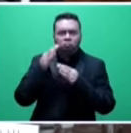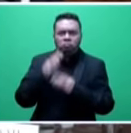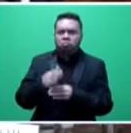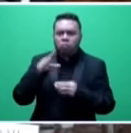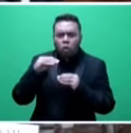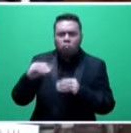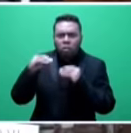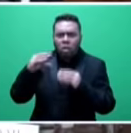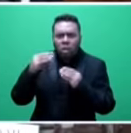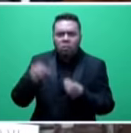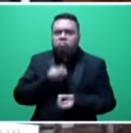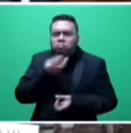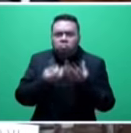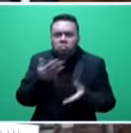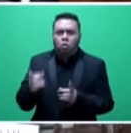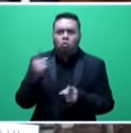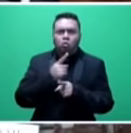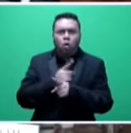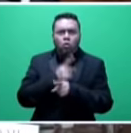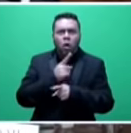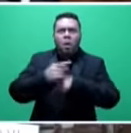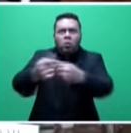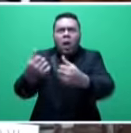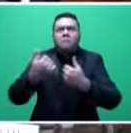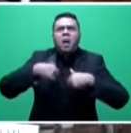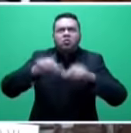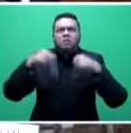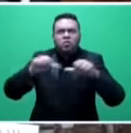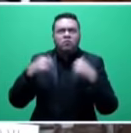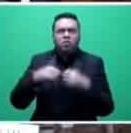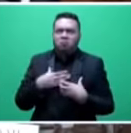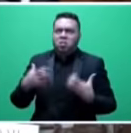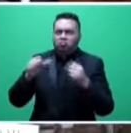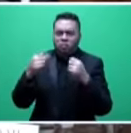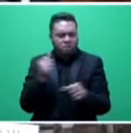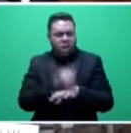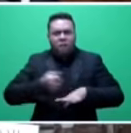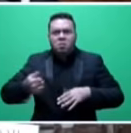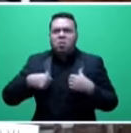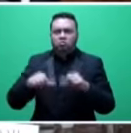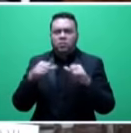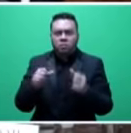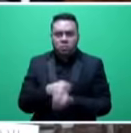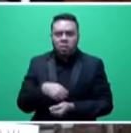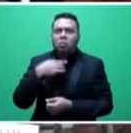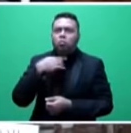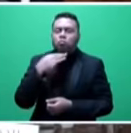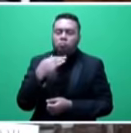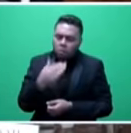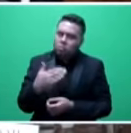So he does not stop bragging about what he says are his achievements or his government's achievements. Mr. Speaker,